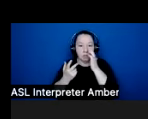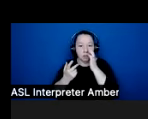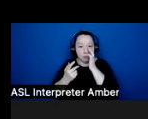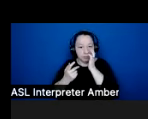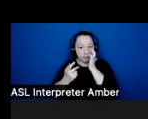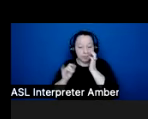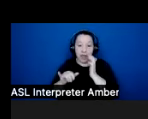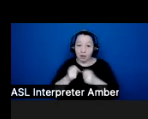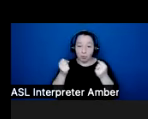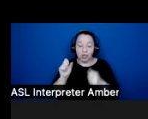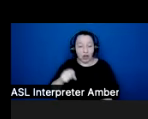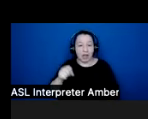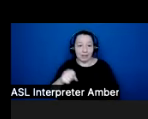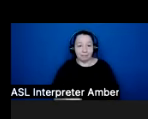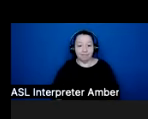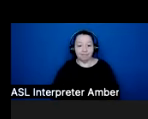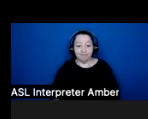a breach. Yep. Yep.